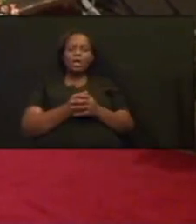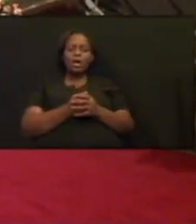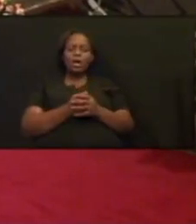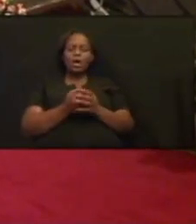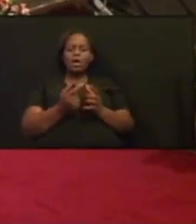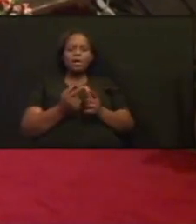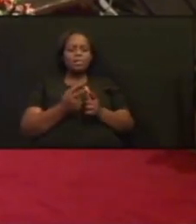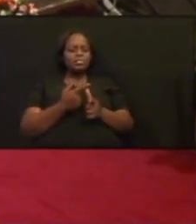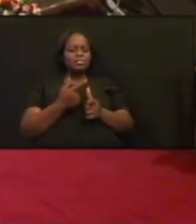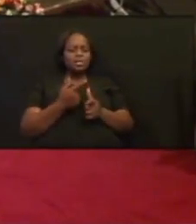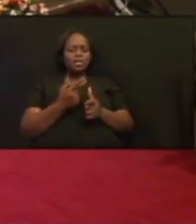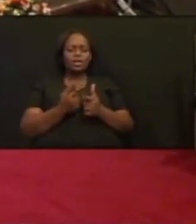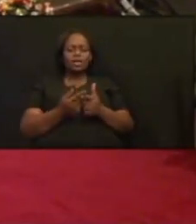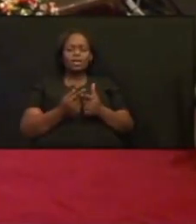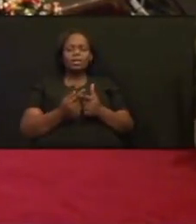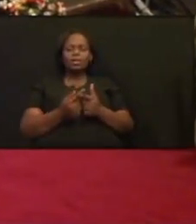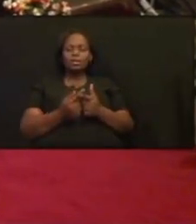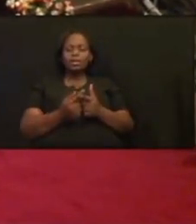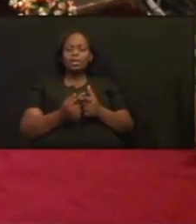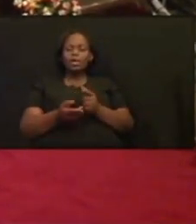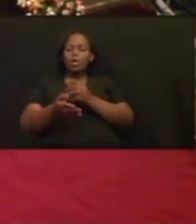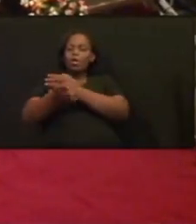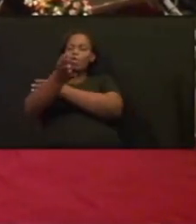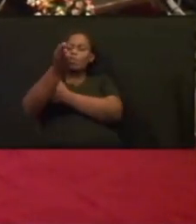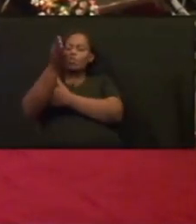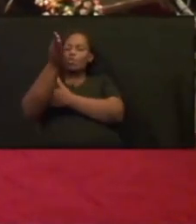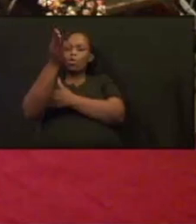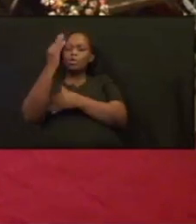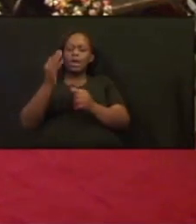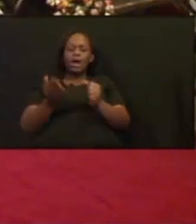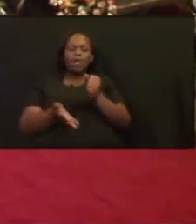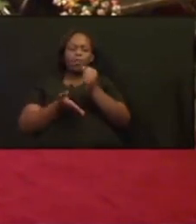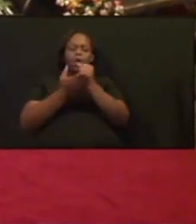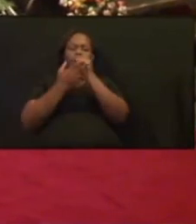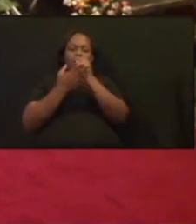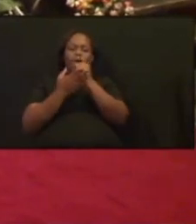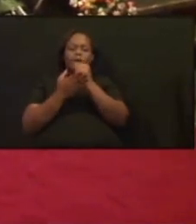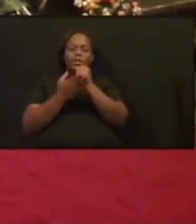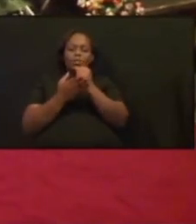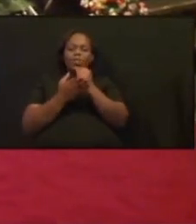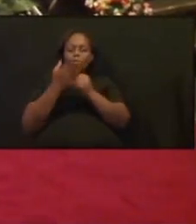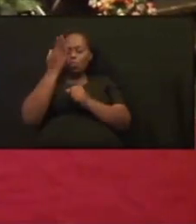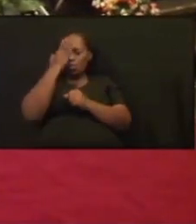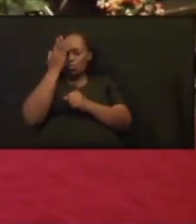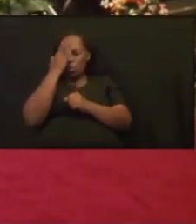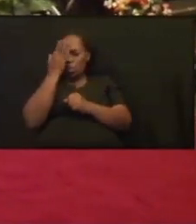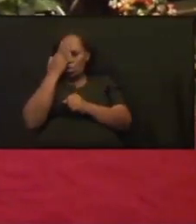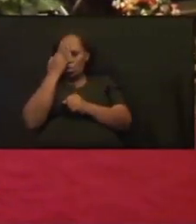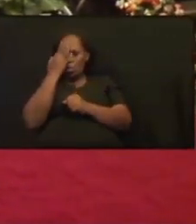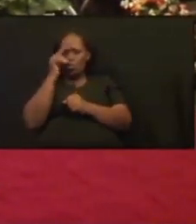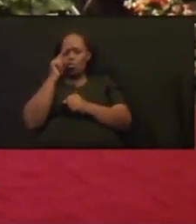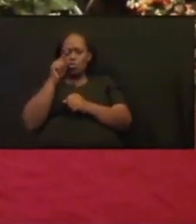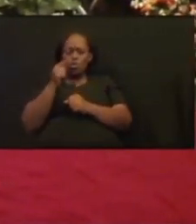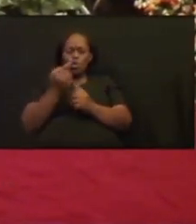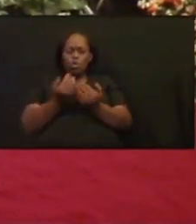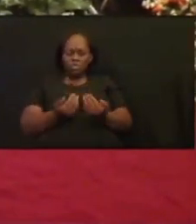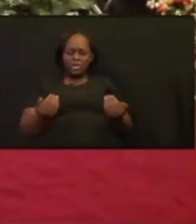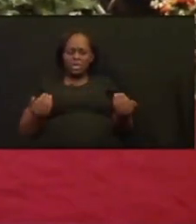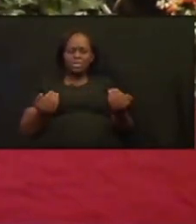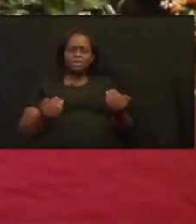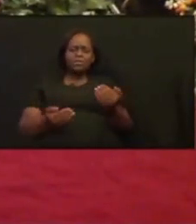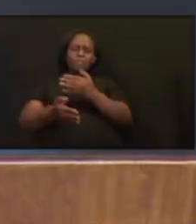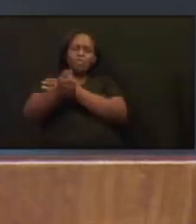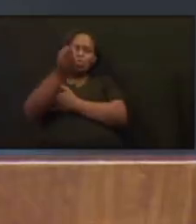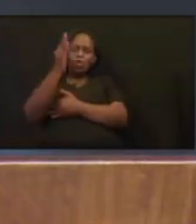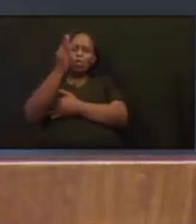decision. I am a child of God any day. I am a child of God anytime. On jeans, I am a child of God.